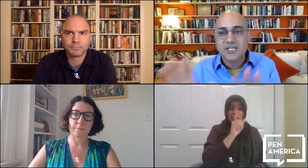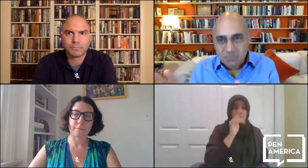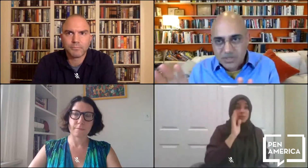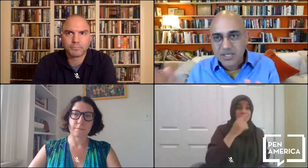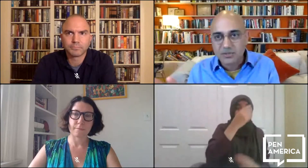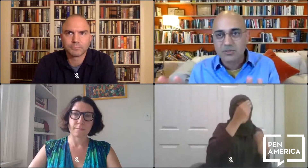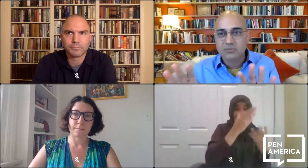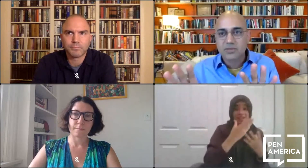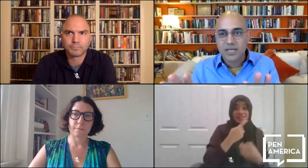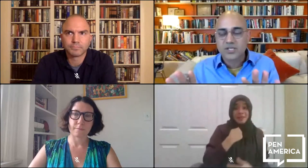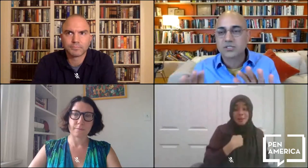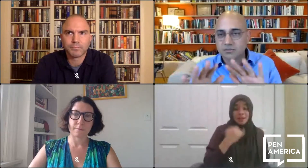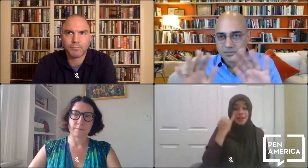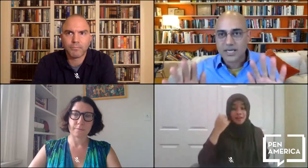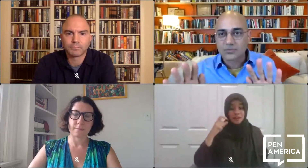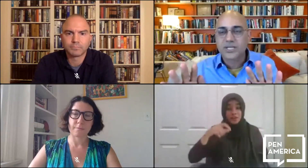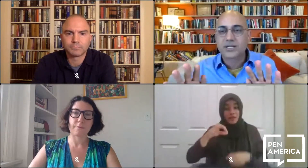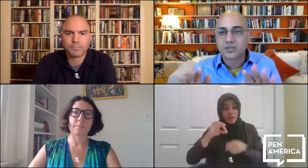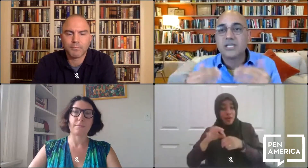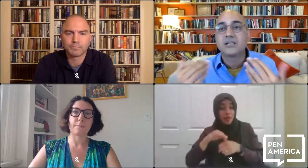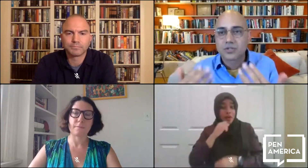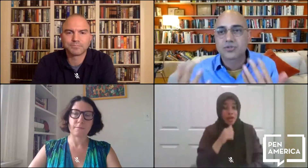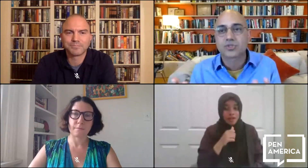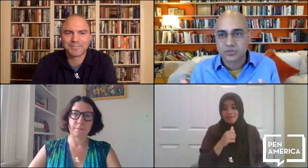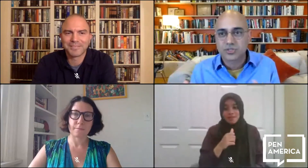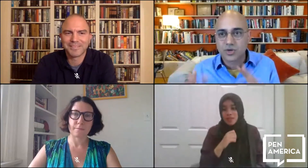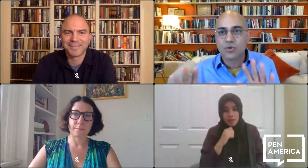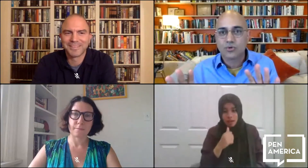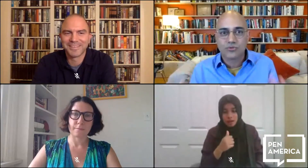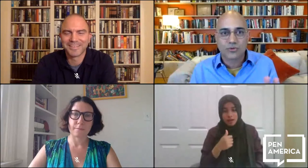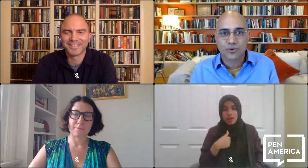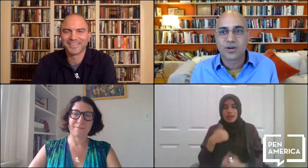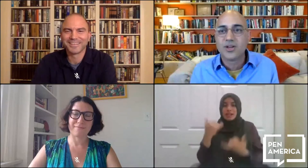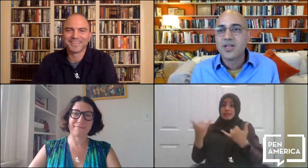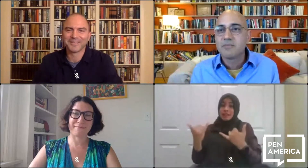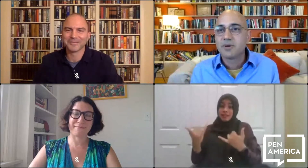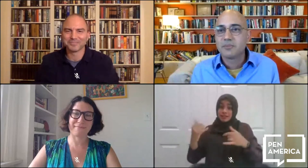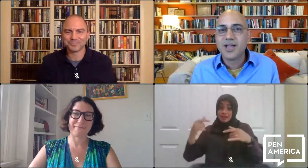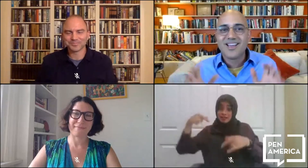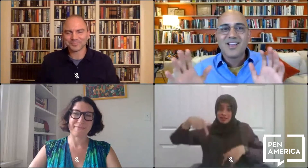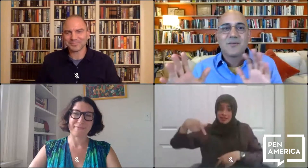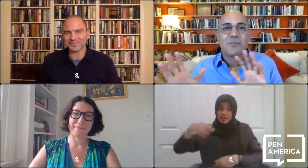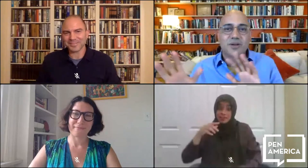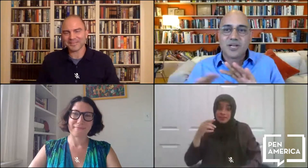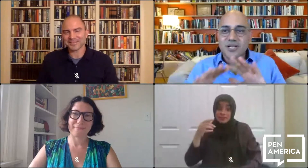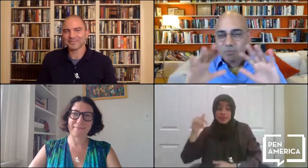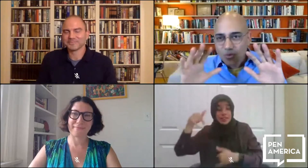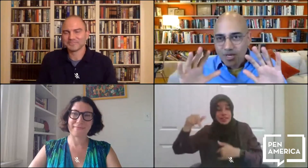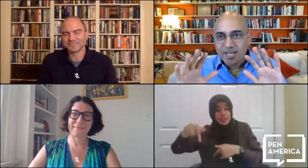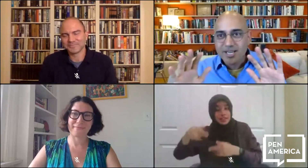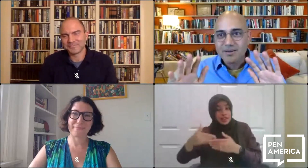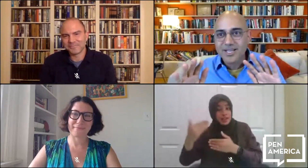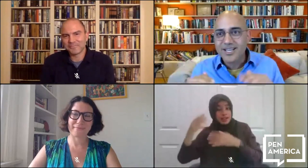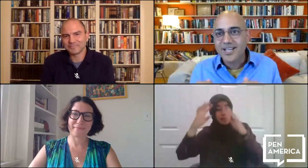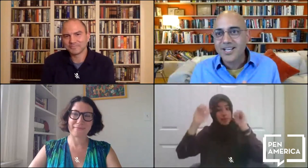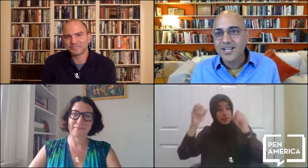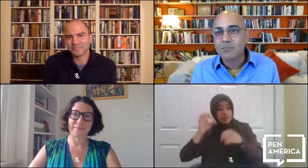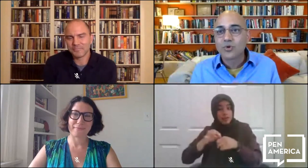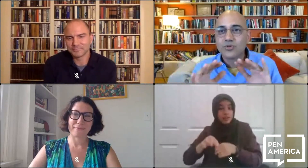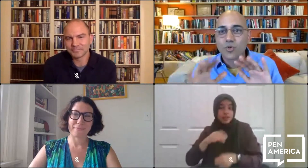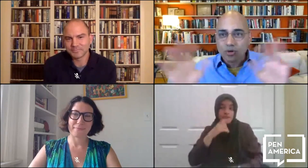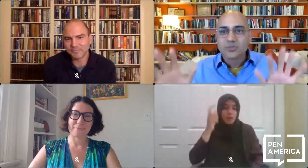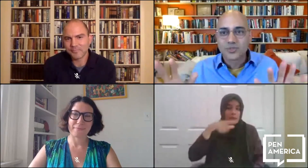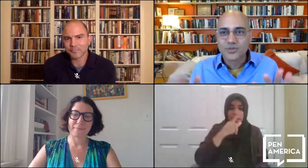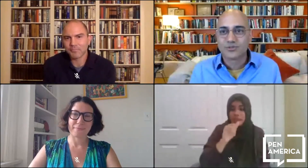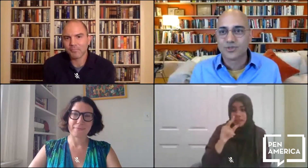I mean, this particular election, I don't think you need literature to know who to vote for. But in a